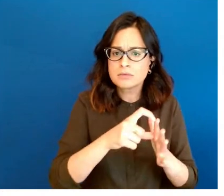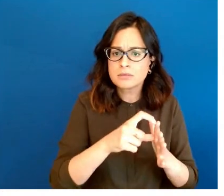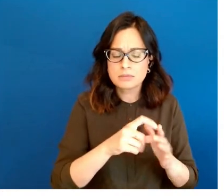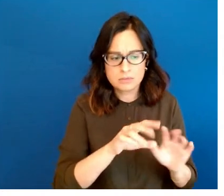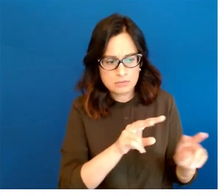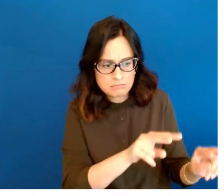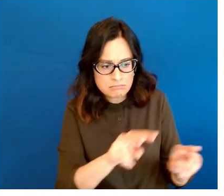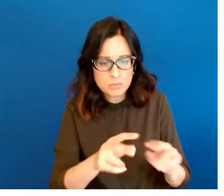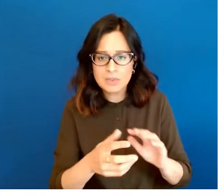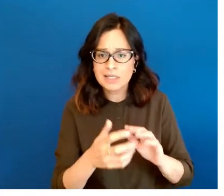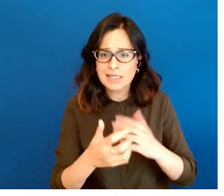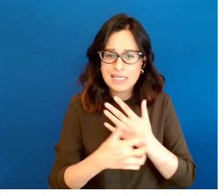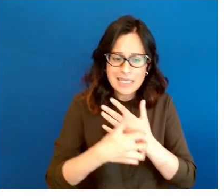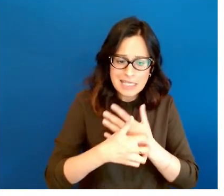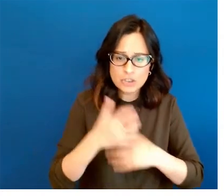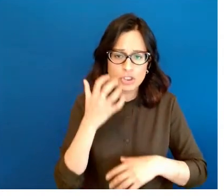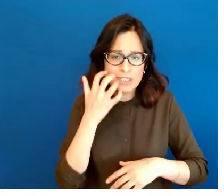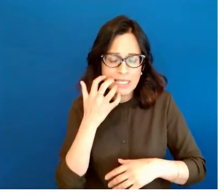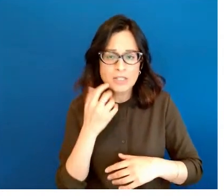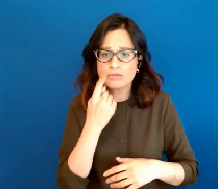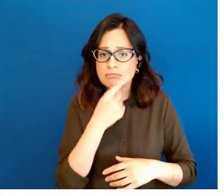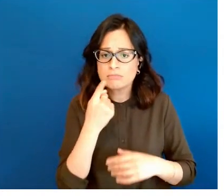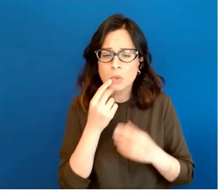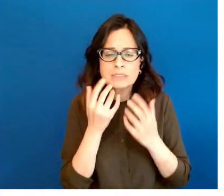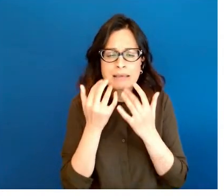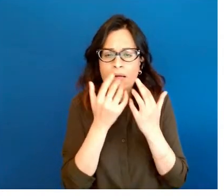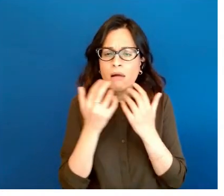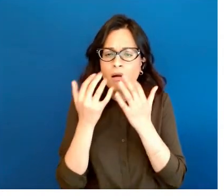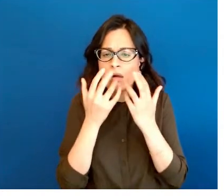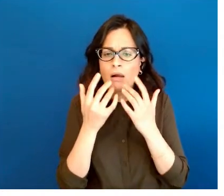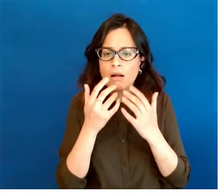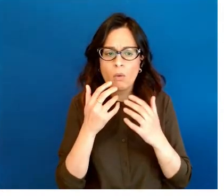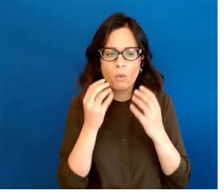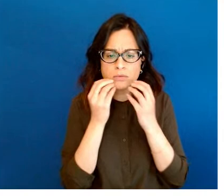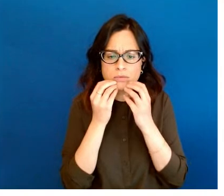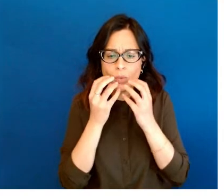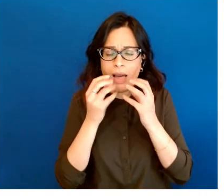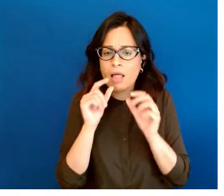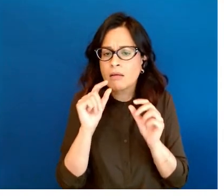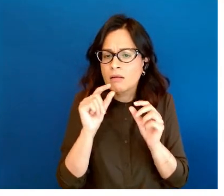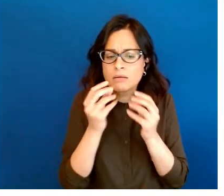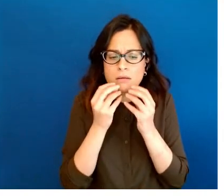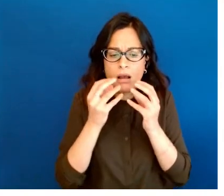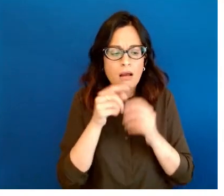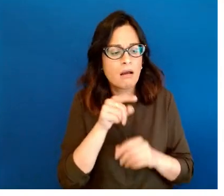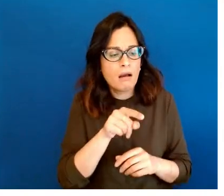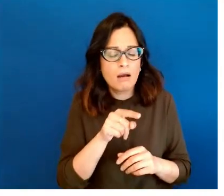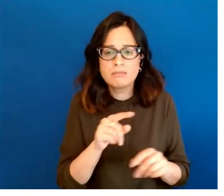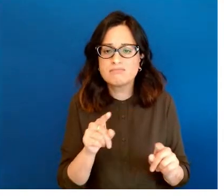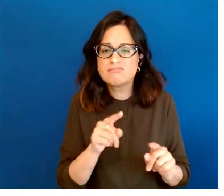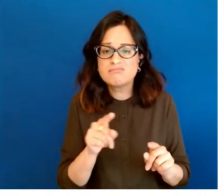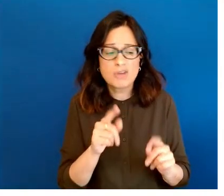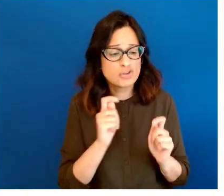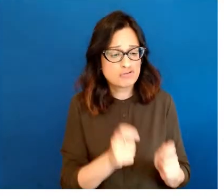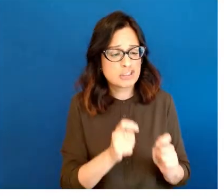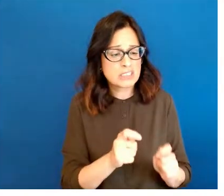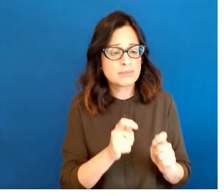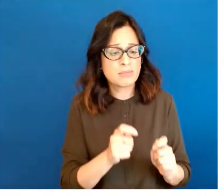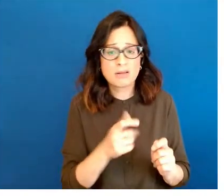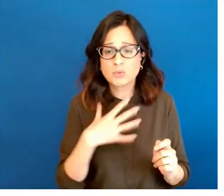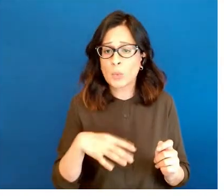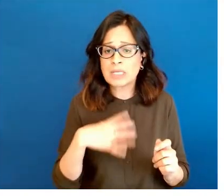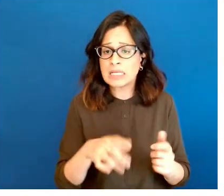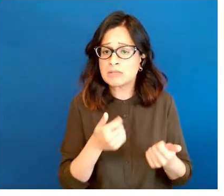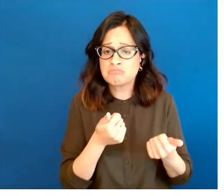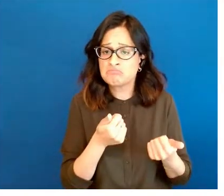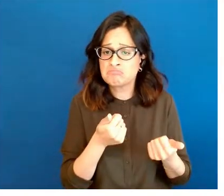itching and tingling in the mouth, or maybe some very mild swelling. And these reactions, often no treatment is required. We'll